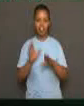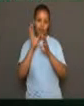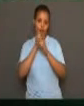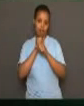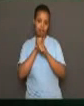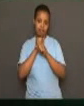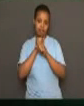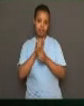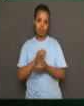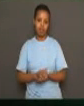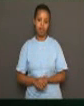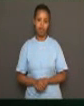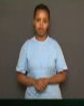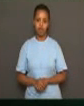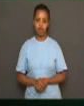Time's up.